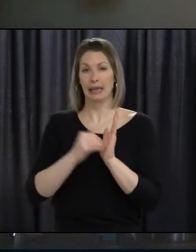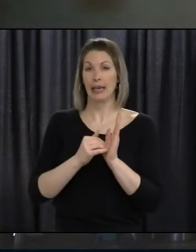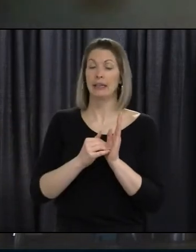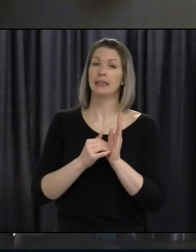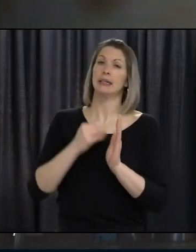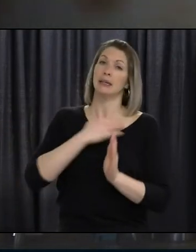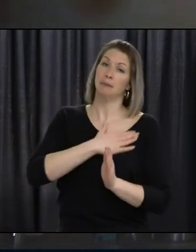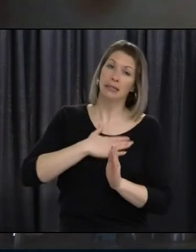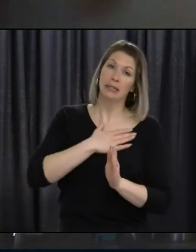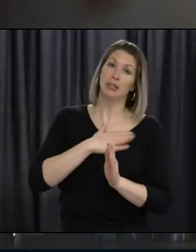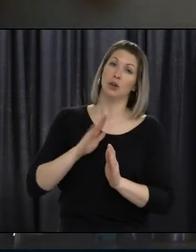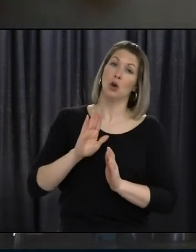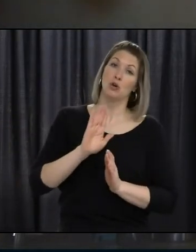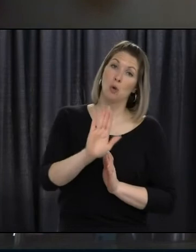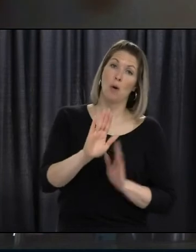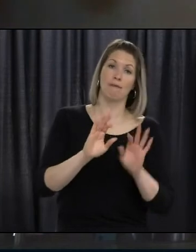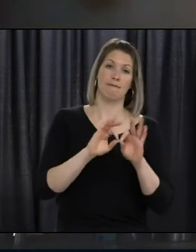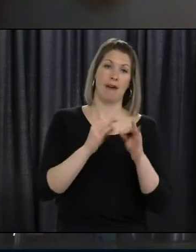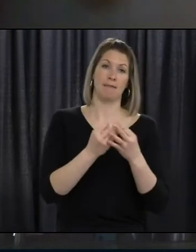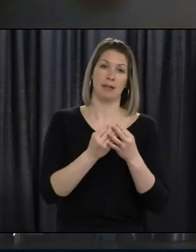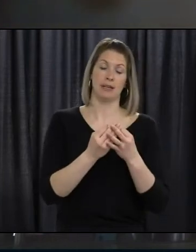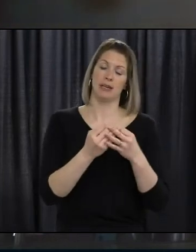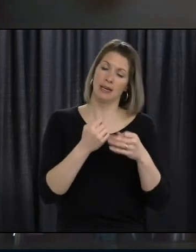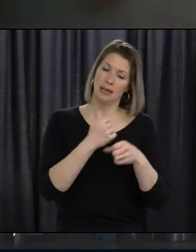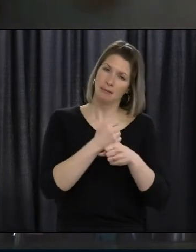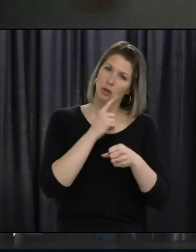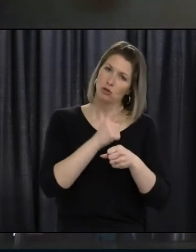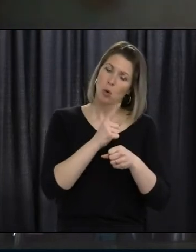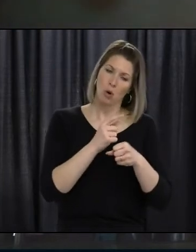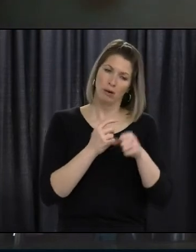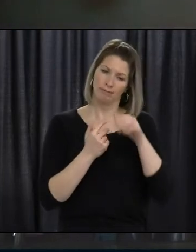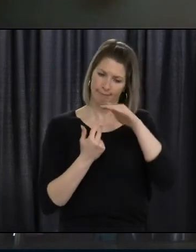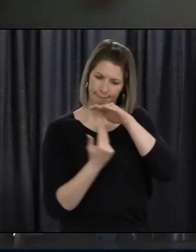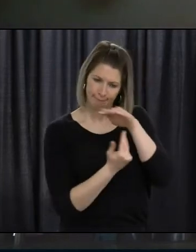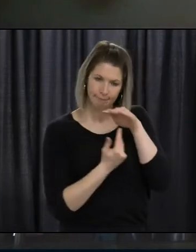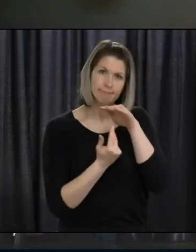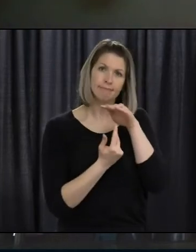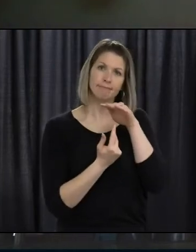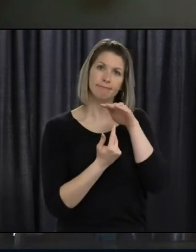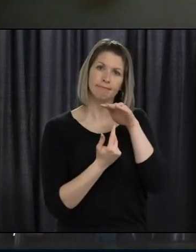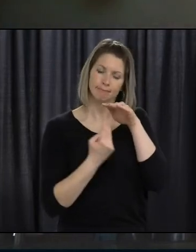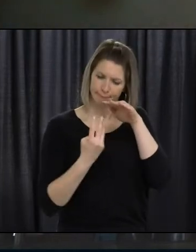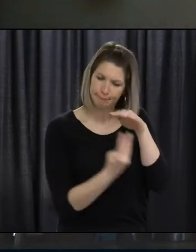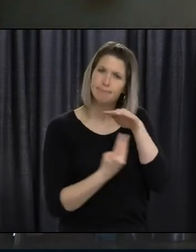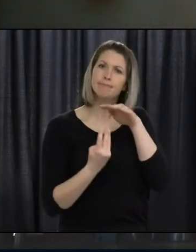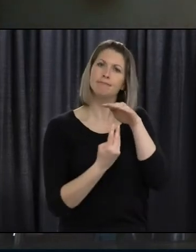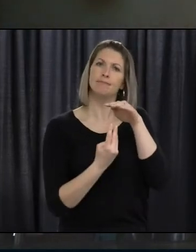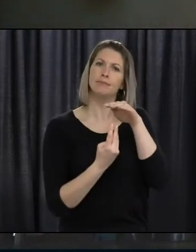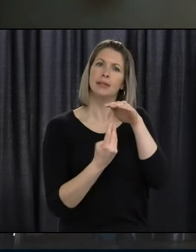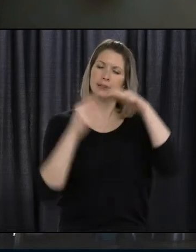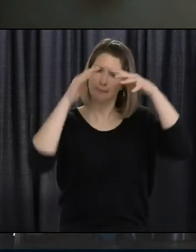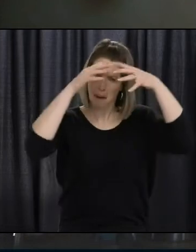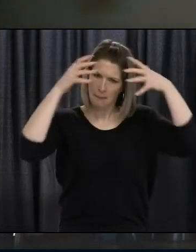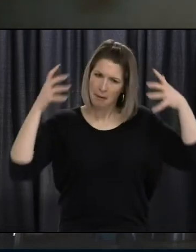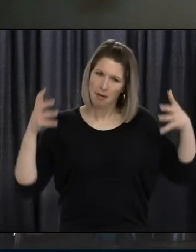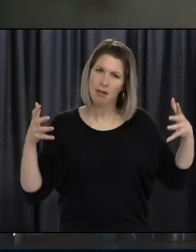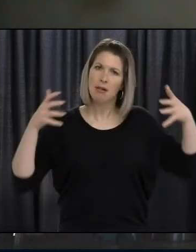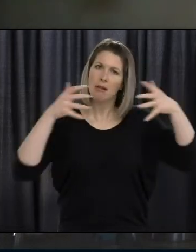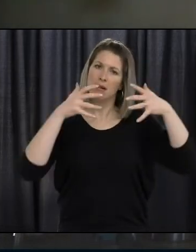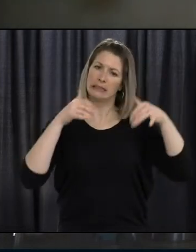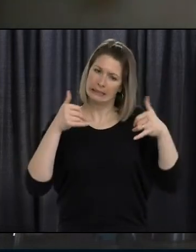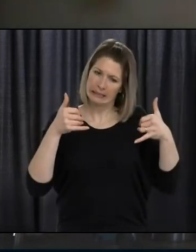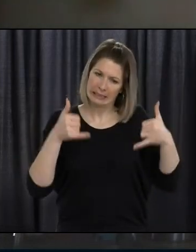your household need to make a protected bubble. You need to stay in it except for essential trips, and you